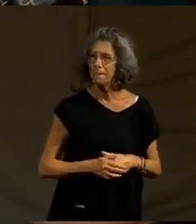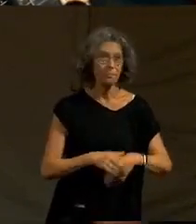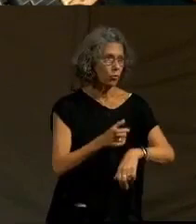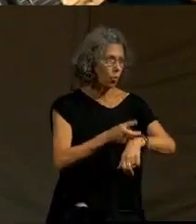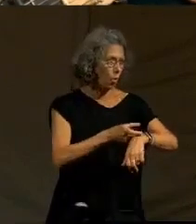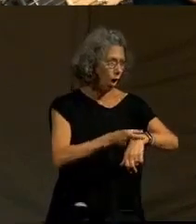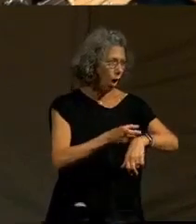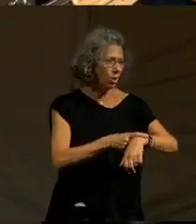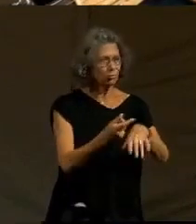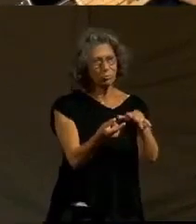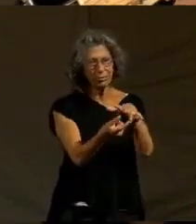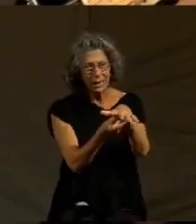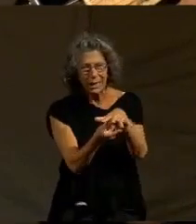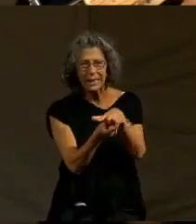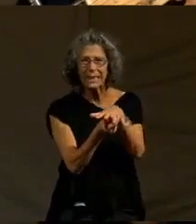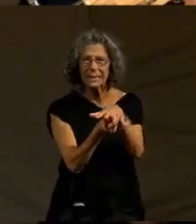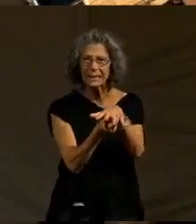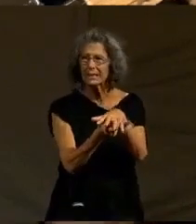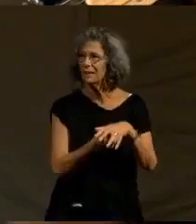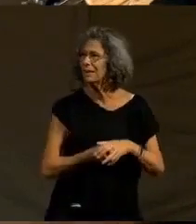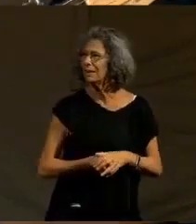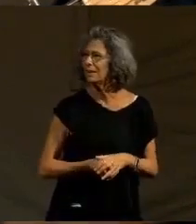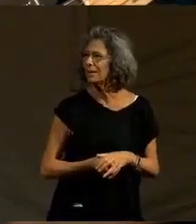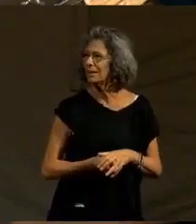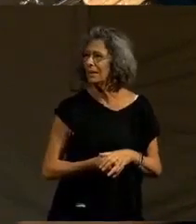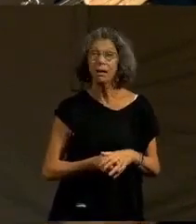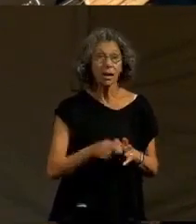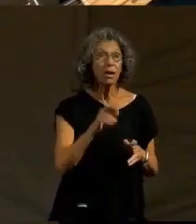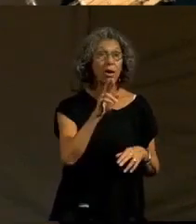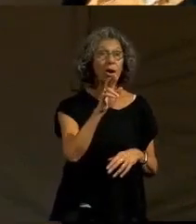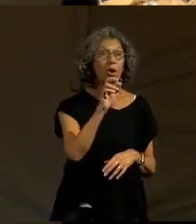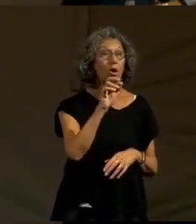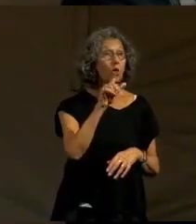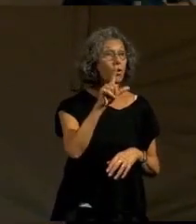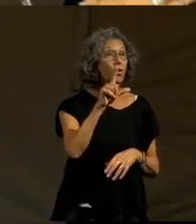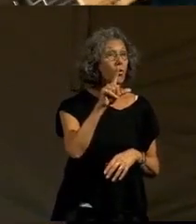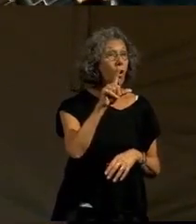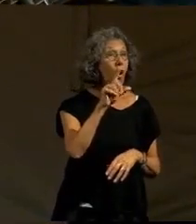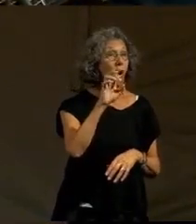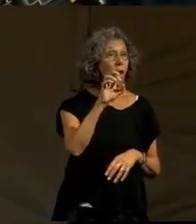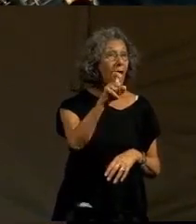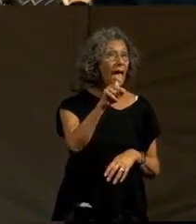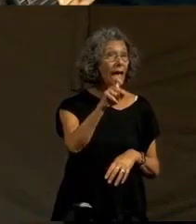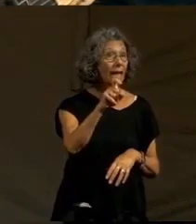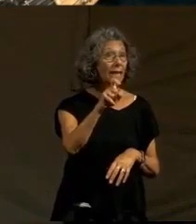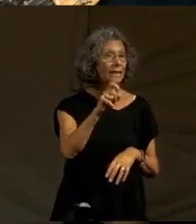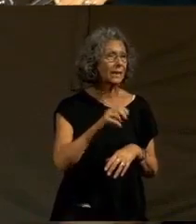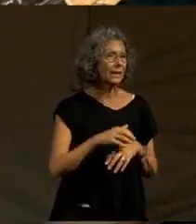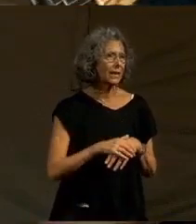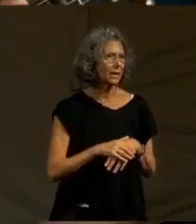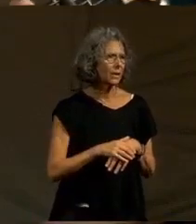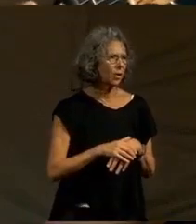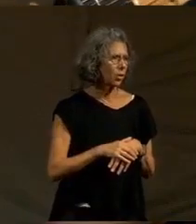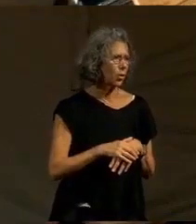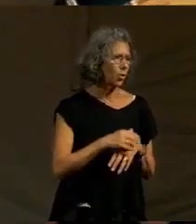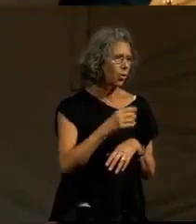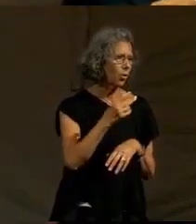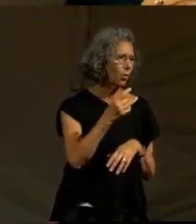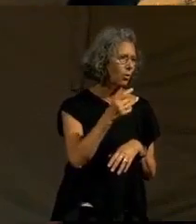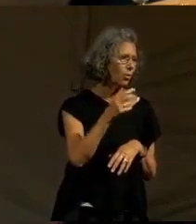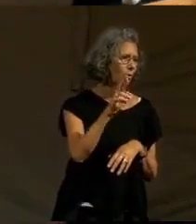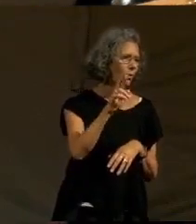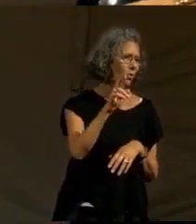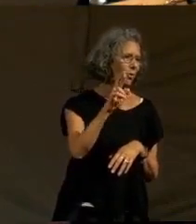watches, rings. In fact, they got Rolexes, one L or two, whatever you need. And they